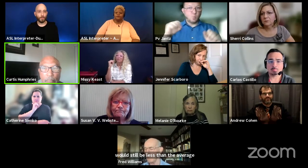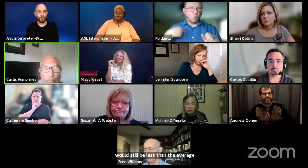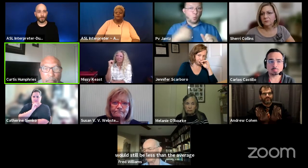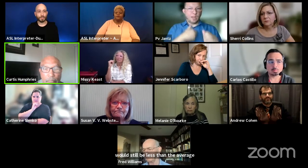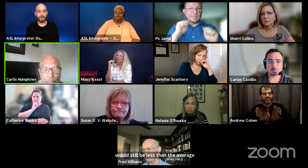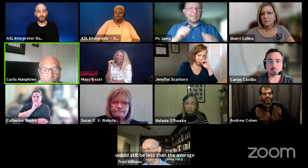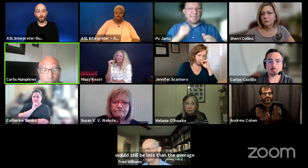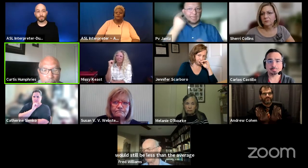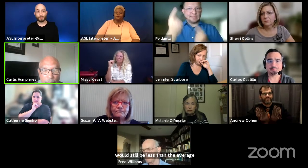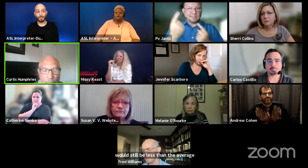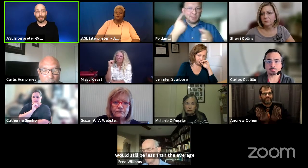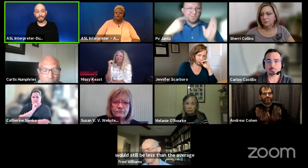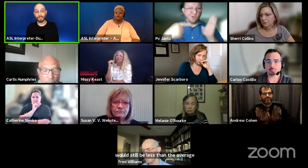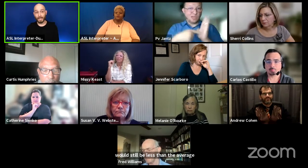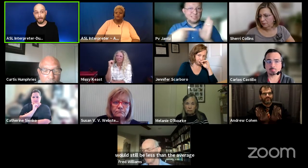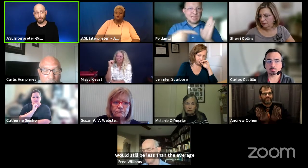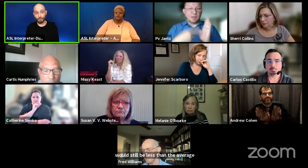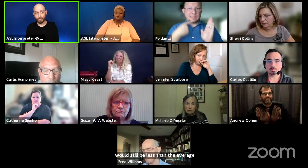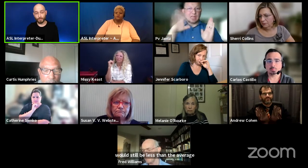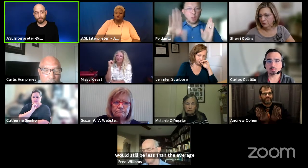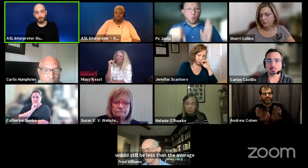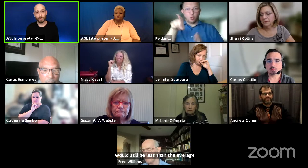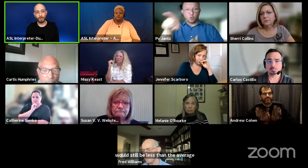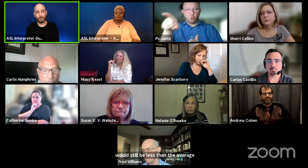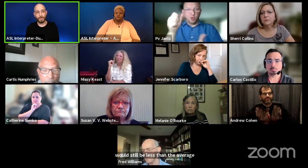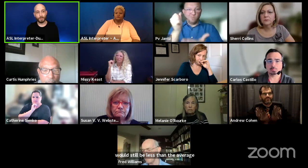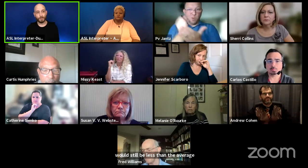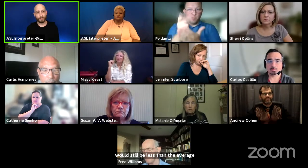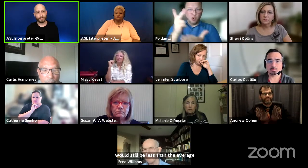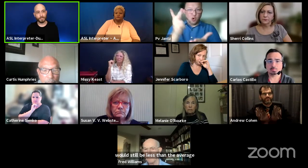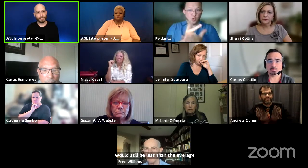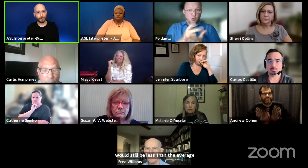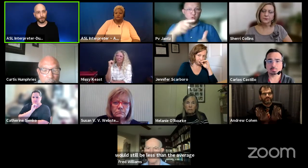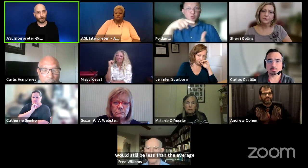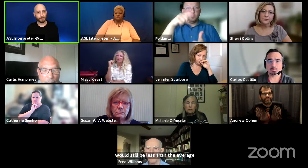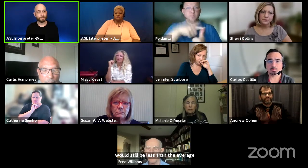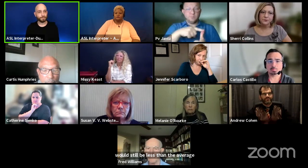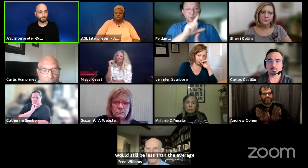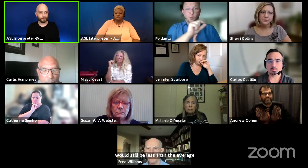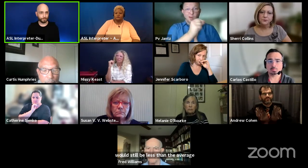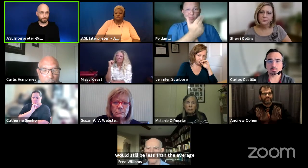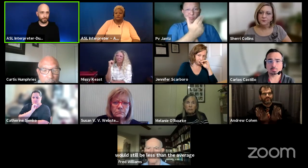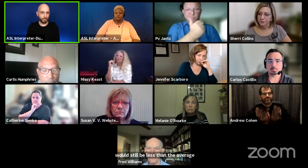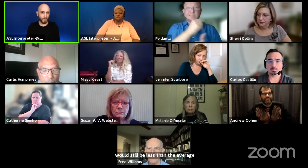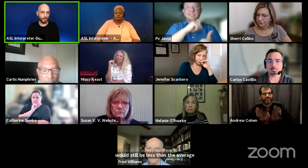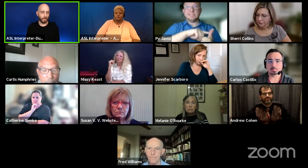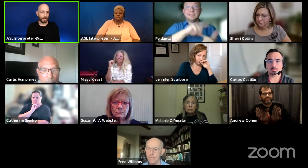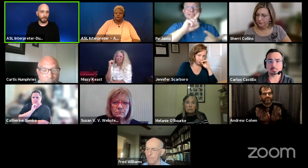If the board does want to play it safe, we could consider